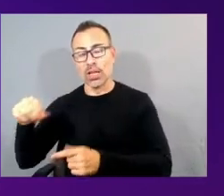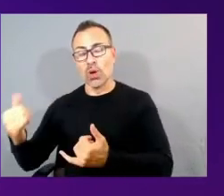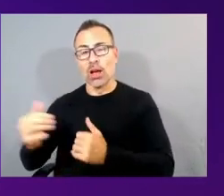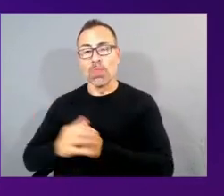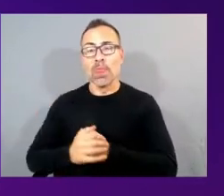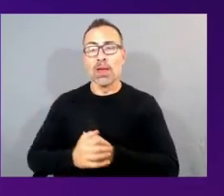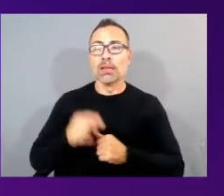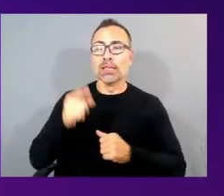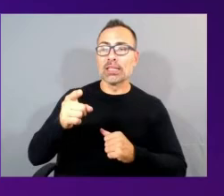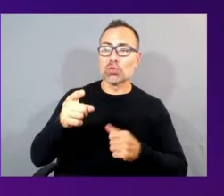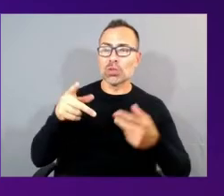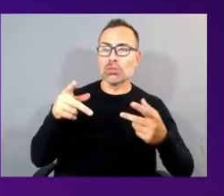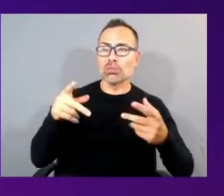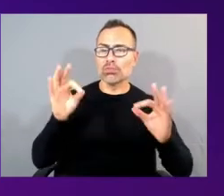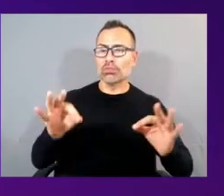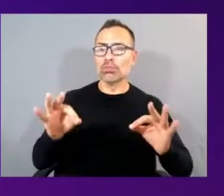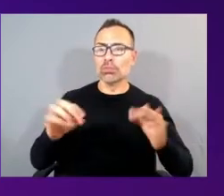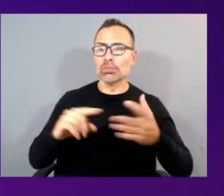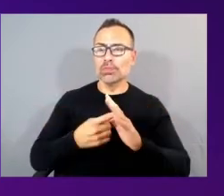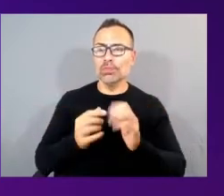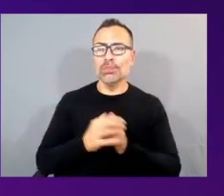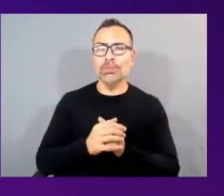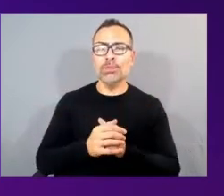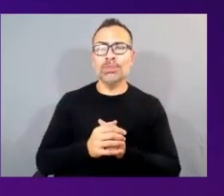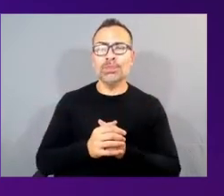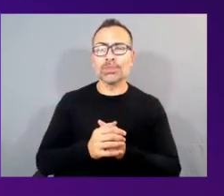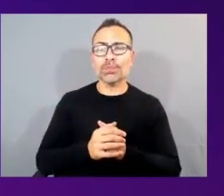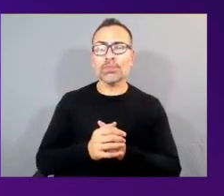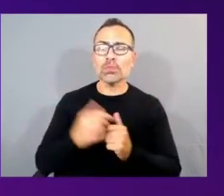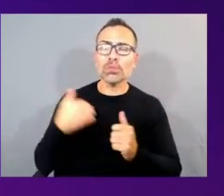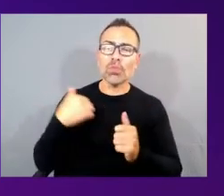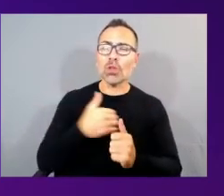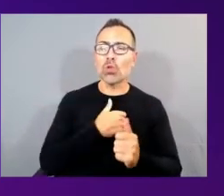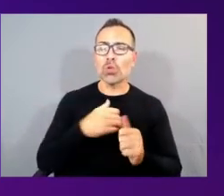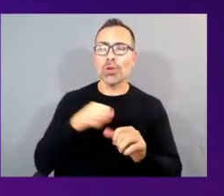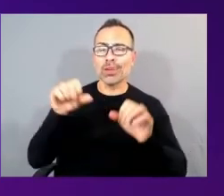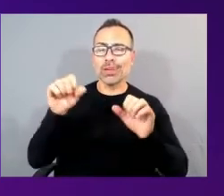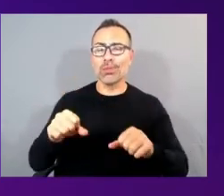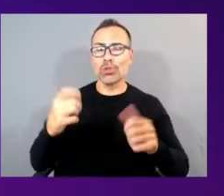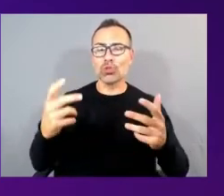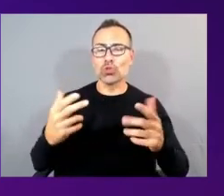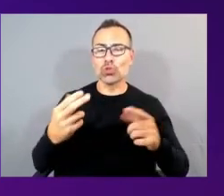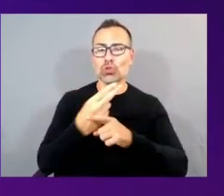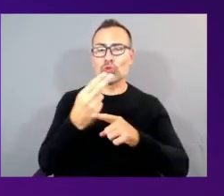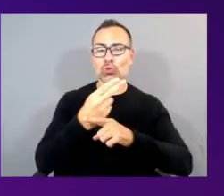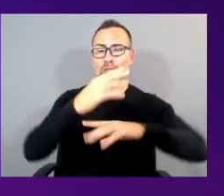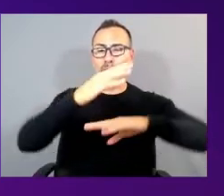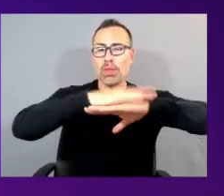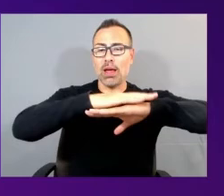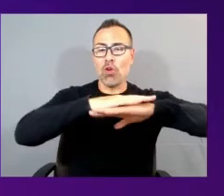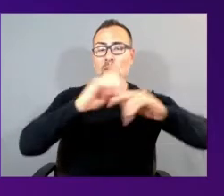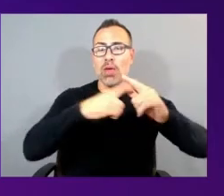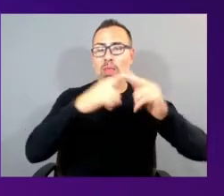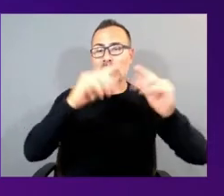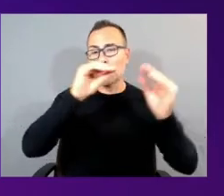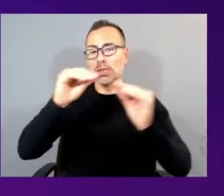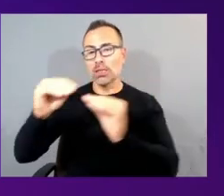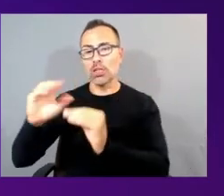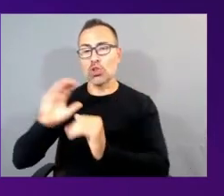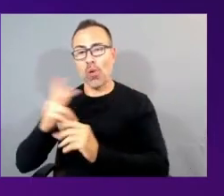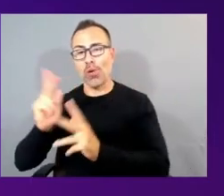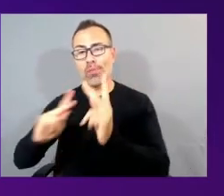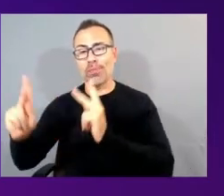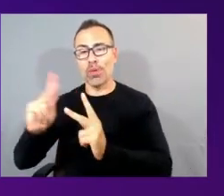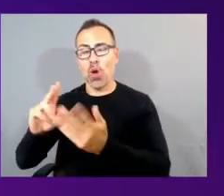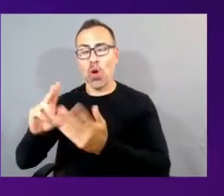allowed us to build the platform and upskill our own people in parallel. I think there's